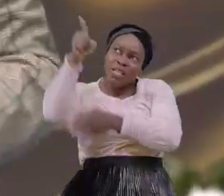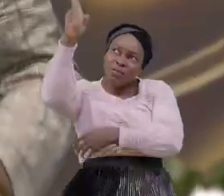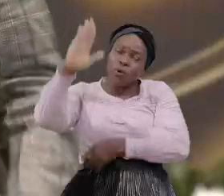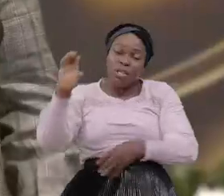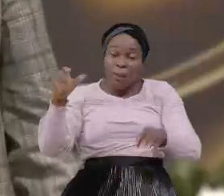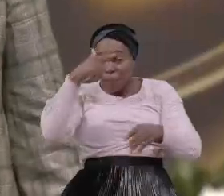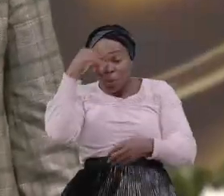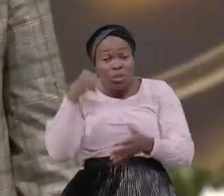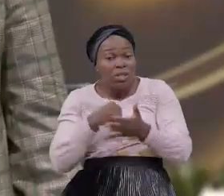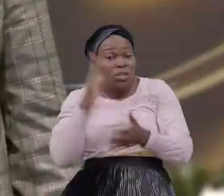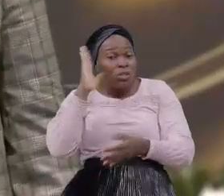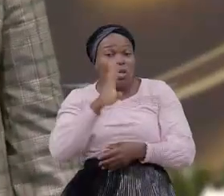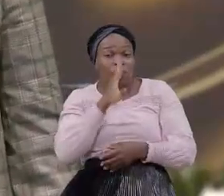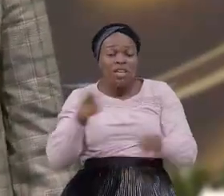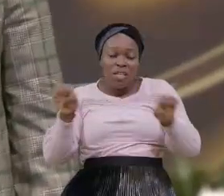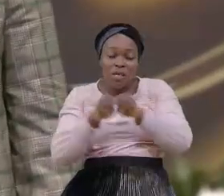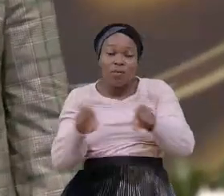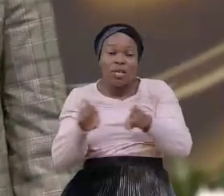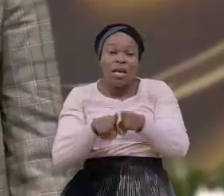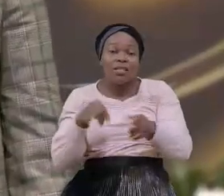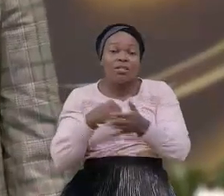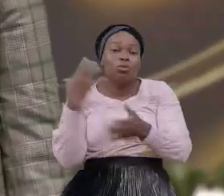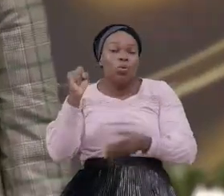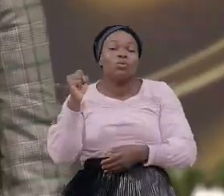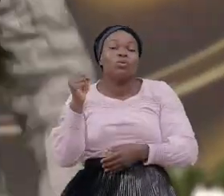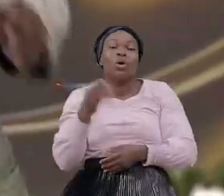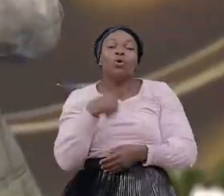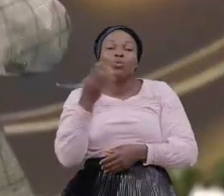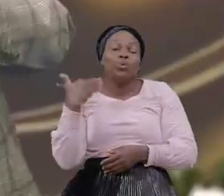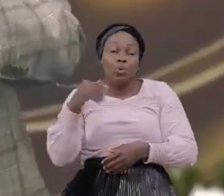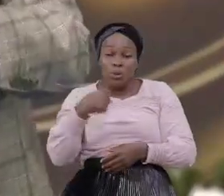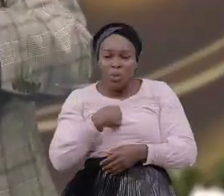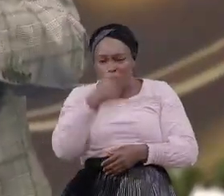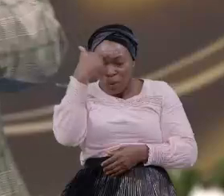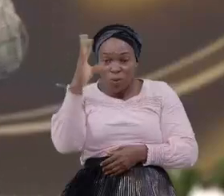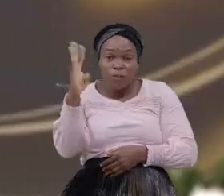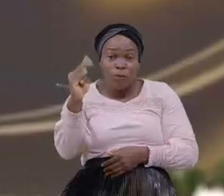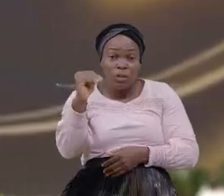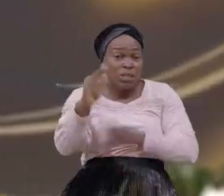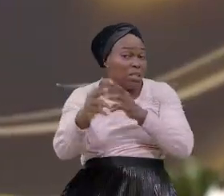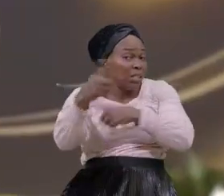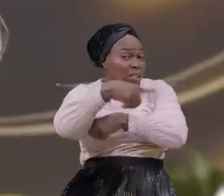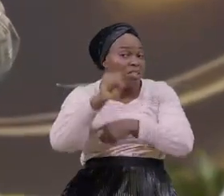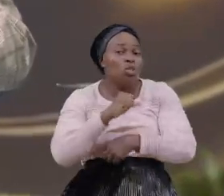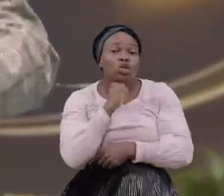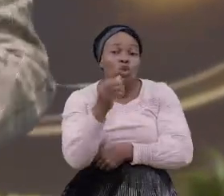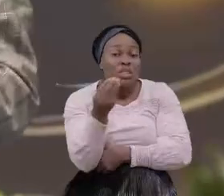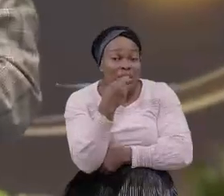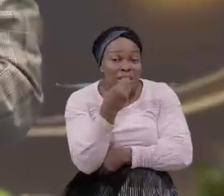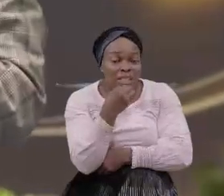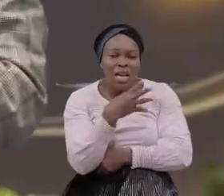told me. For 14 days, they had not eaten. And so now he says in verse